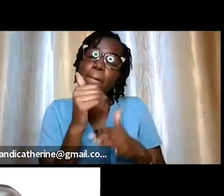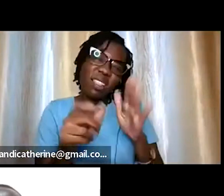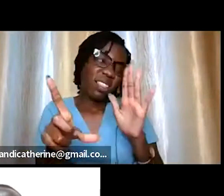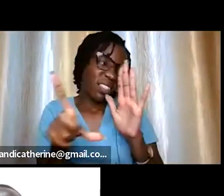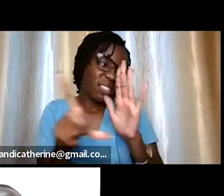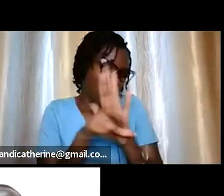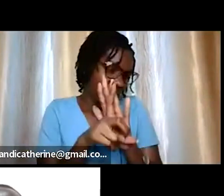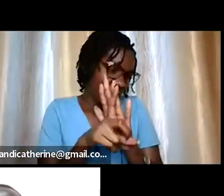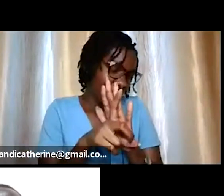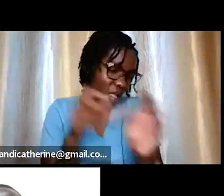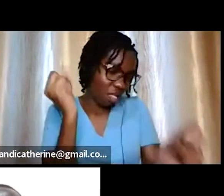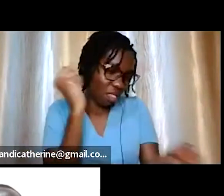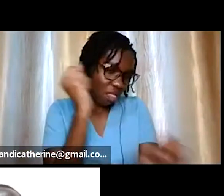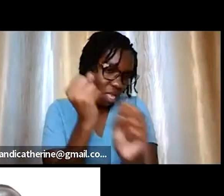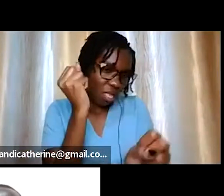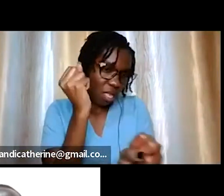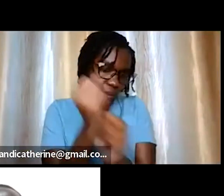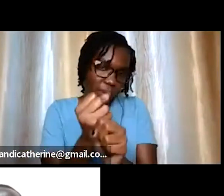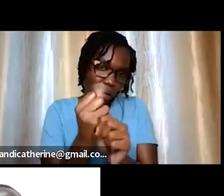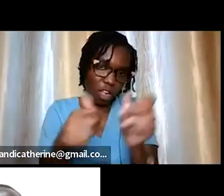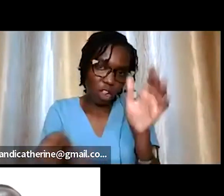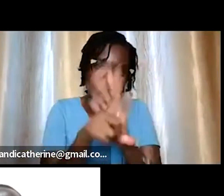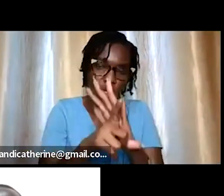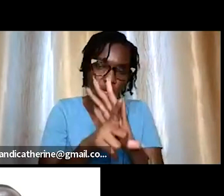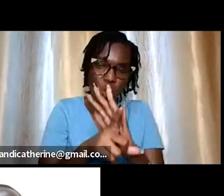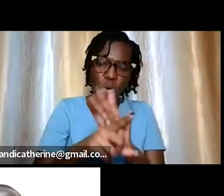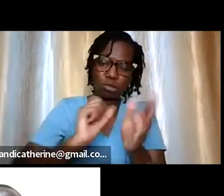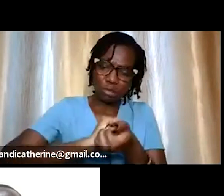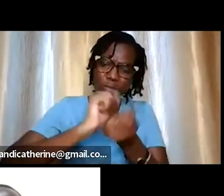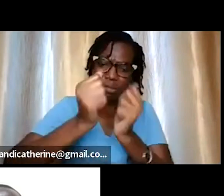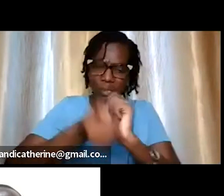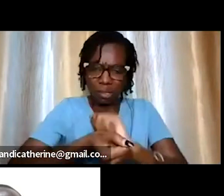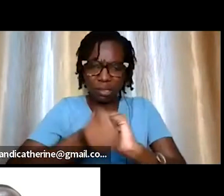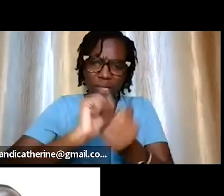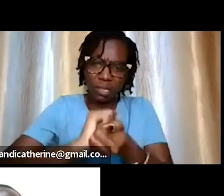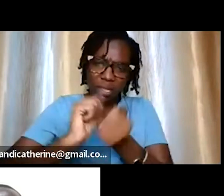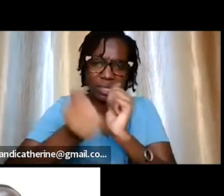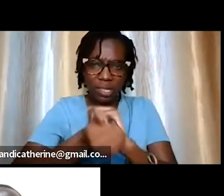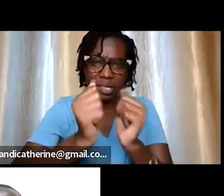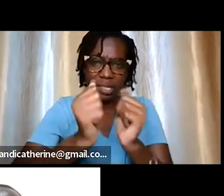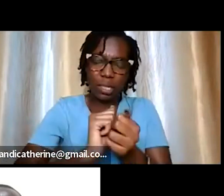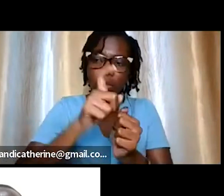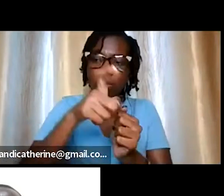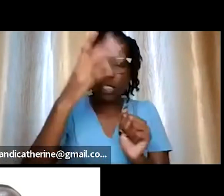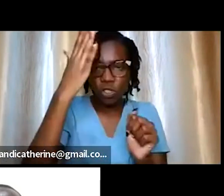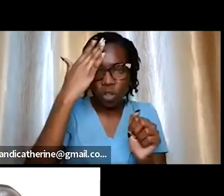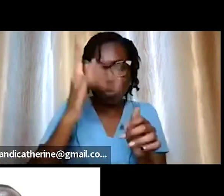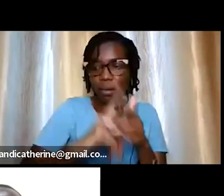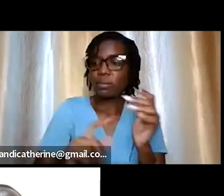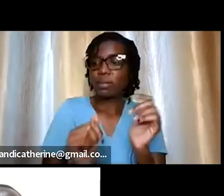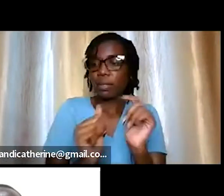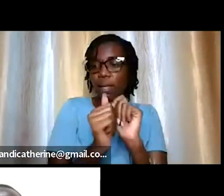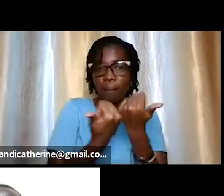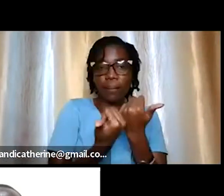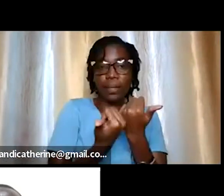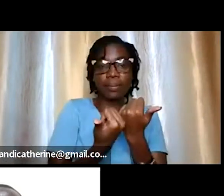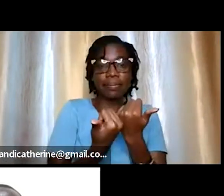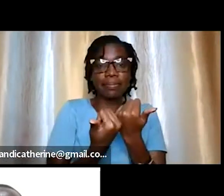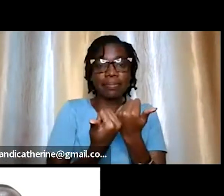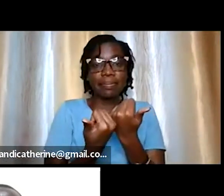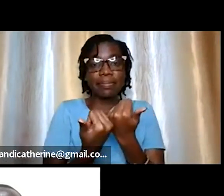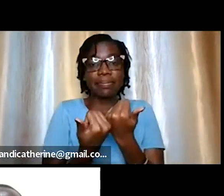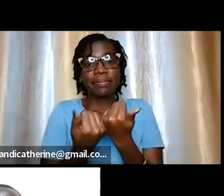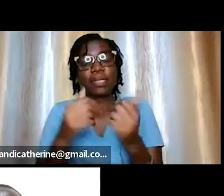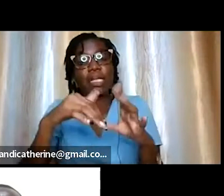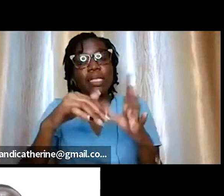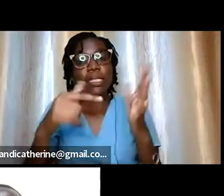industry keep changing. You need to keep abreast with what is happening in the legal or rather in our technical areas. So